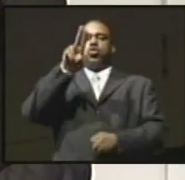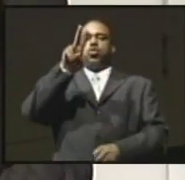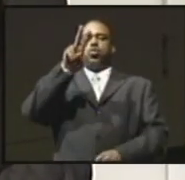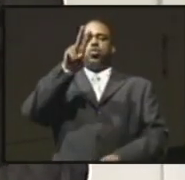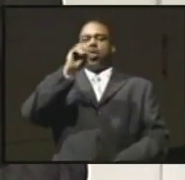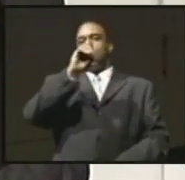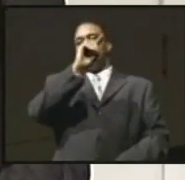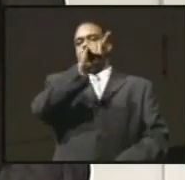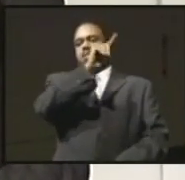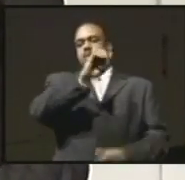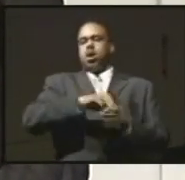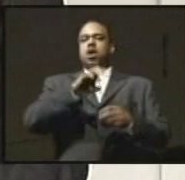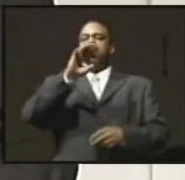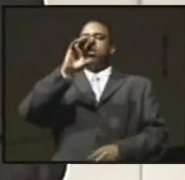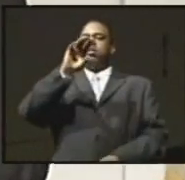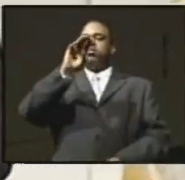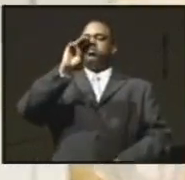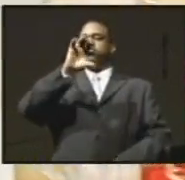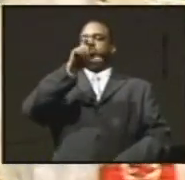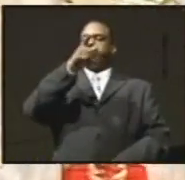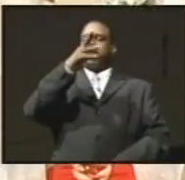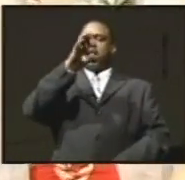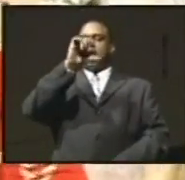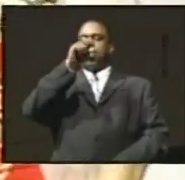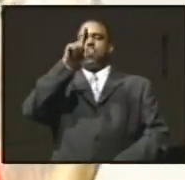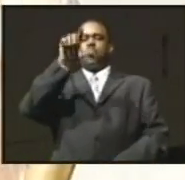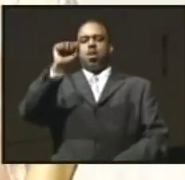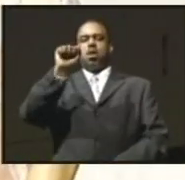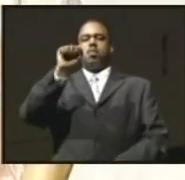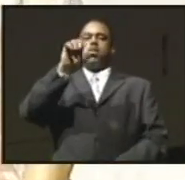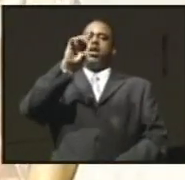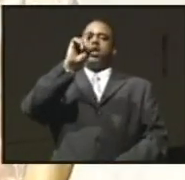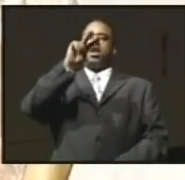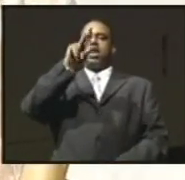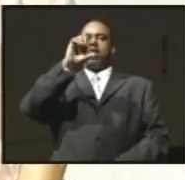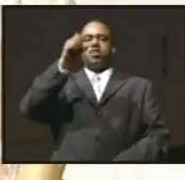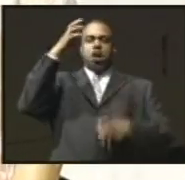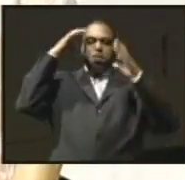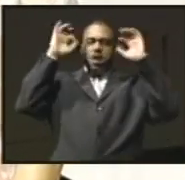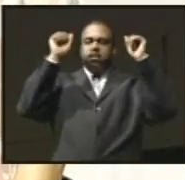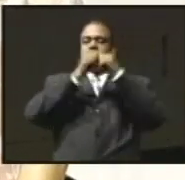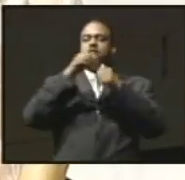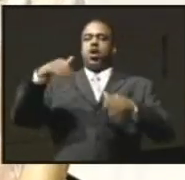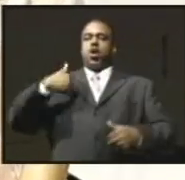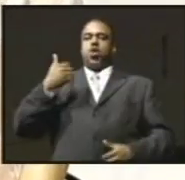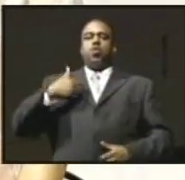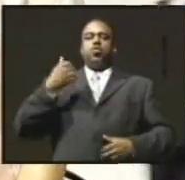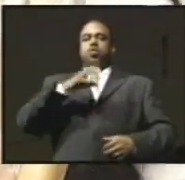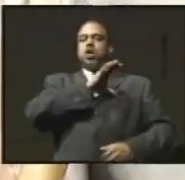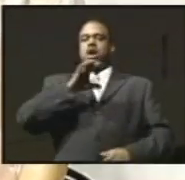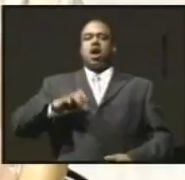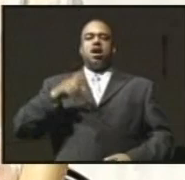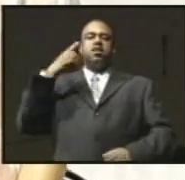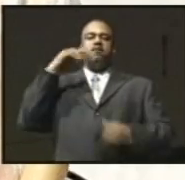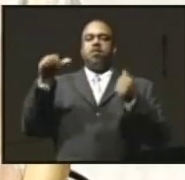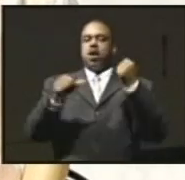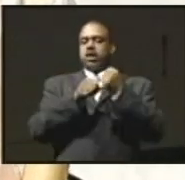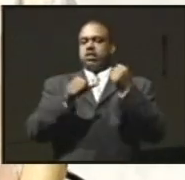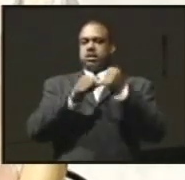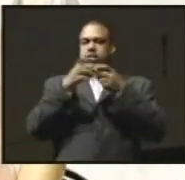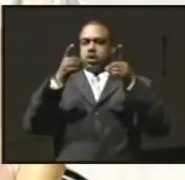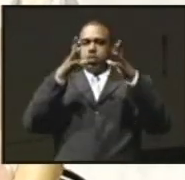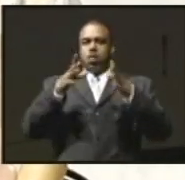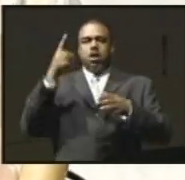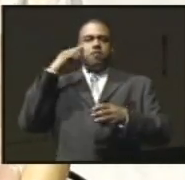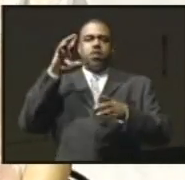Ms. Mishara Davis, President of the Detroit Youth Council, Assistant Secretary of the Detroit Branch Executive